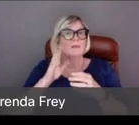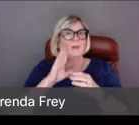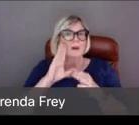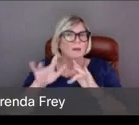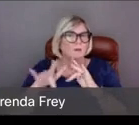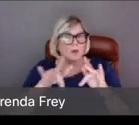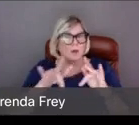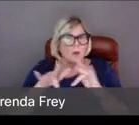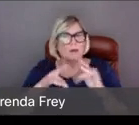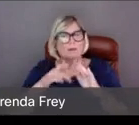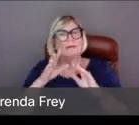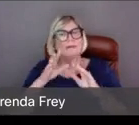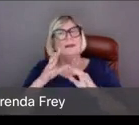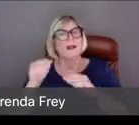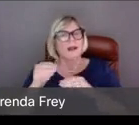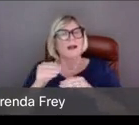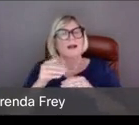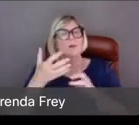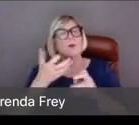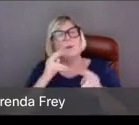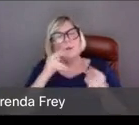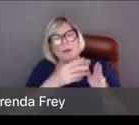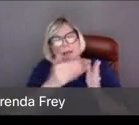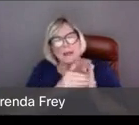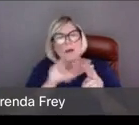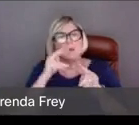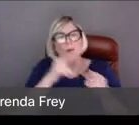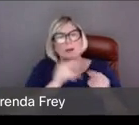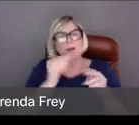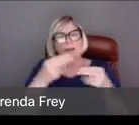go back and rewatch and look at some of our slides again.